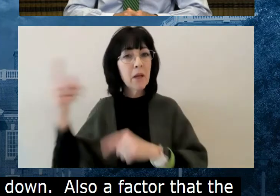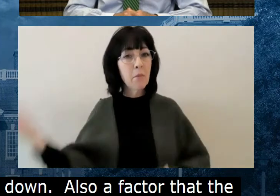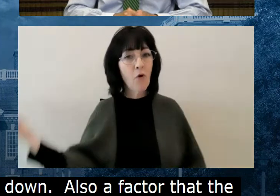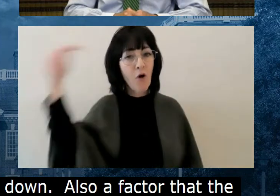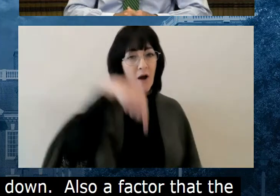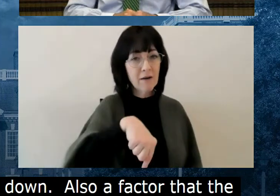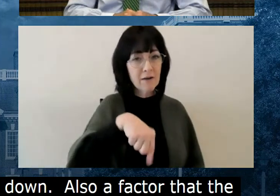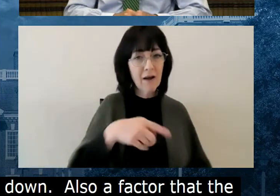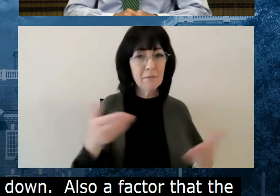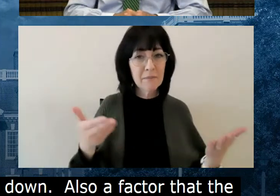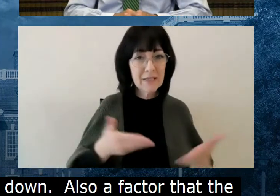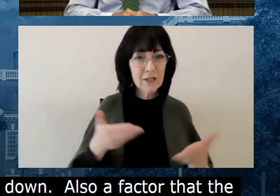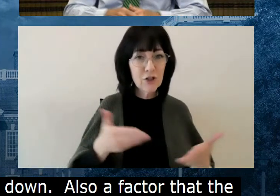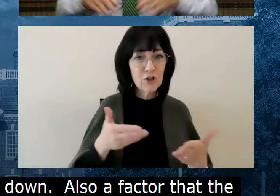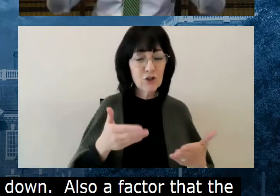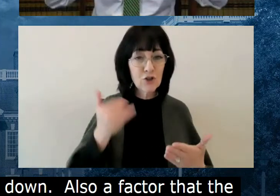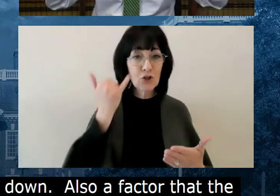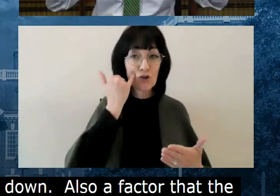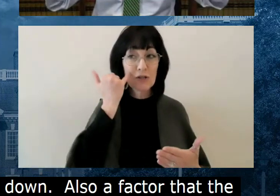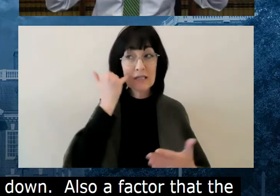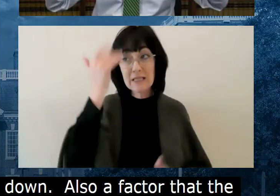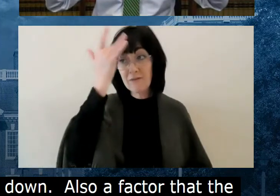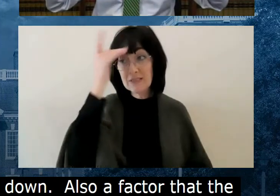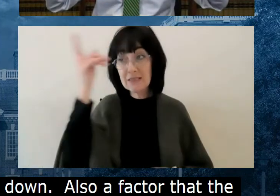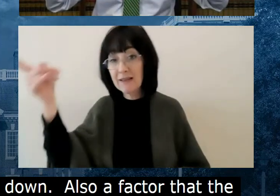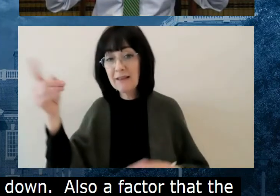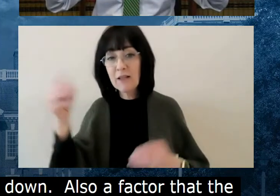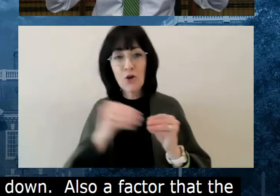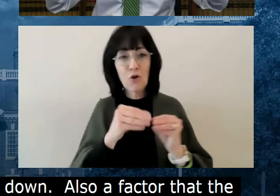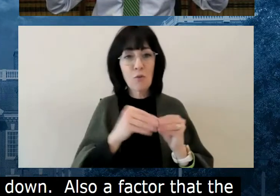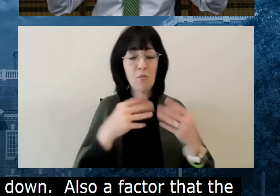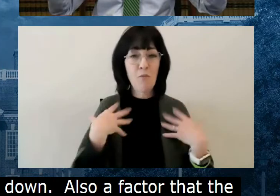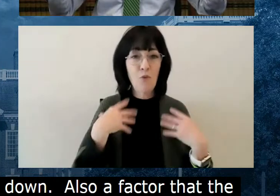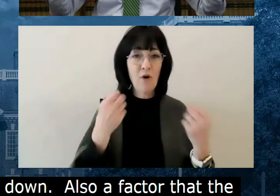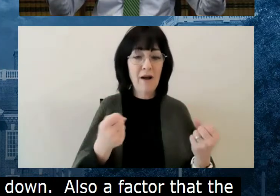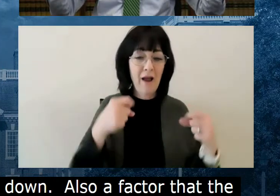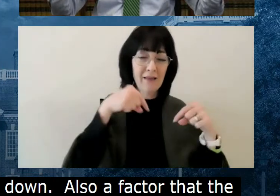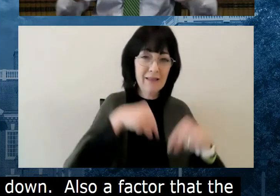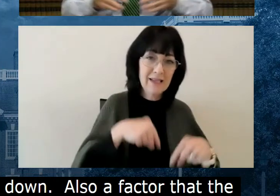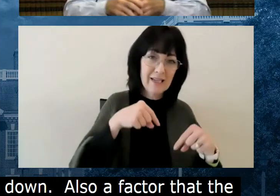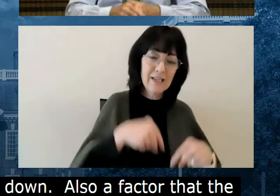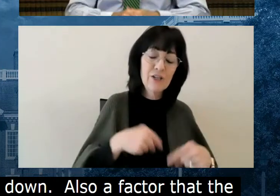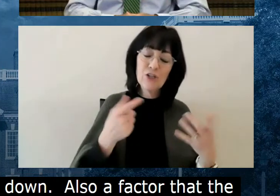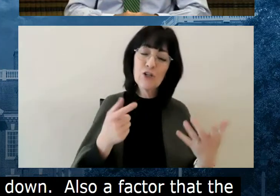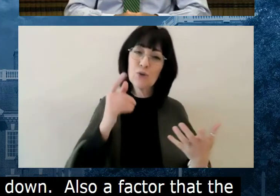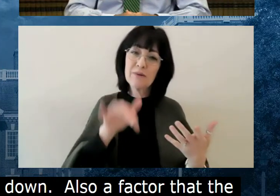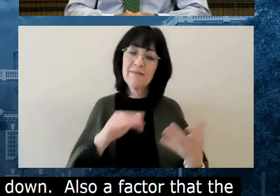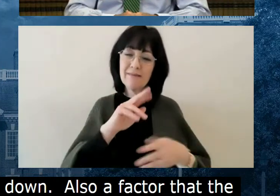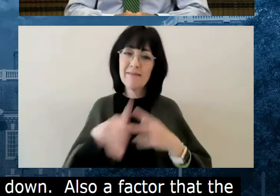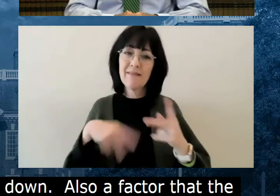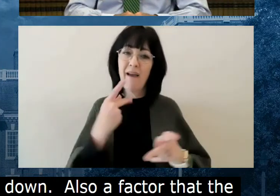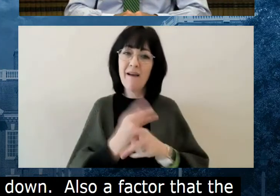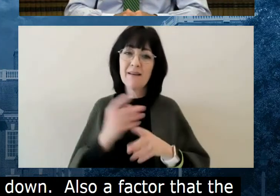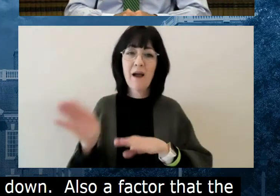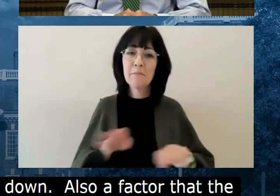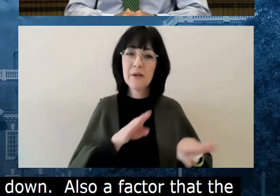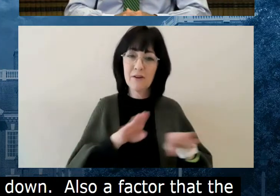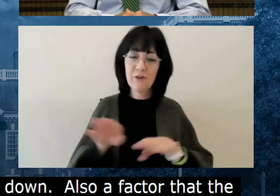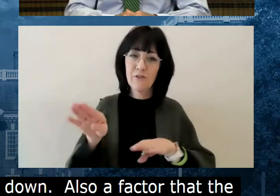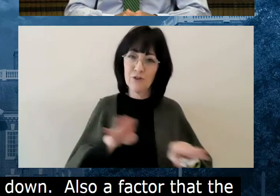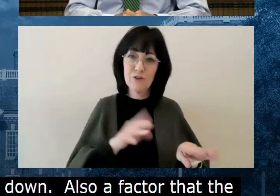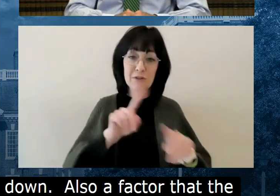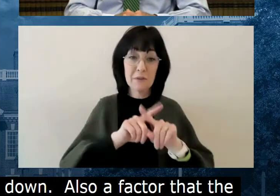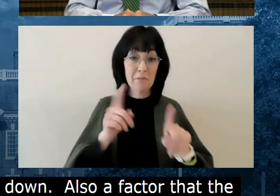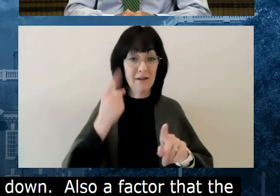down, the severity of their cases are going down, and vaccinations are going up. So that's part of the equation. And then finally, we